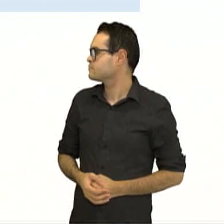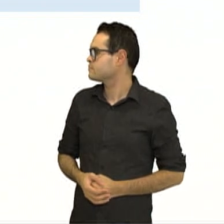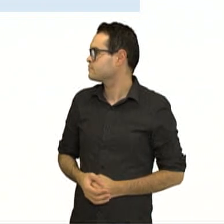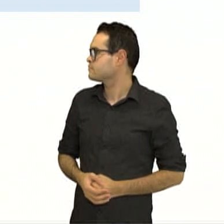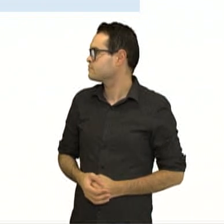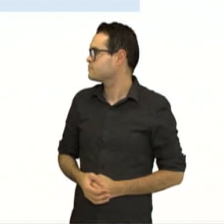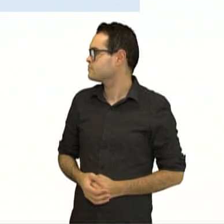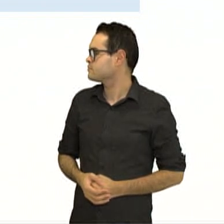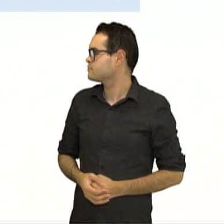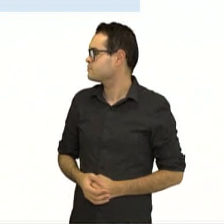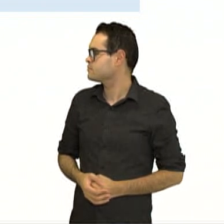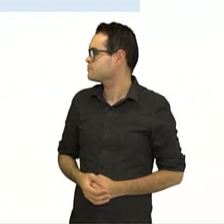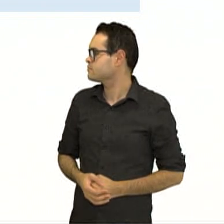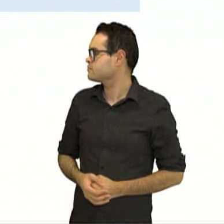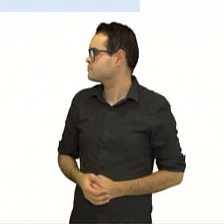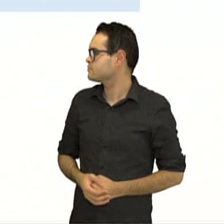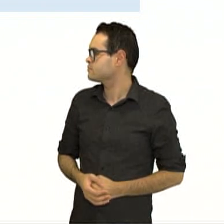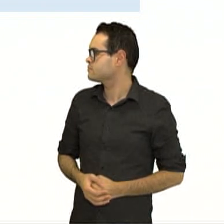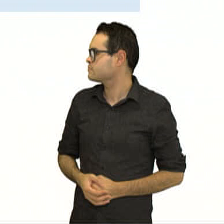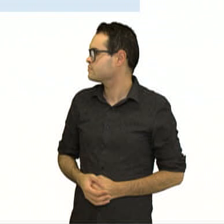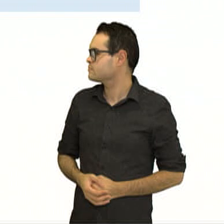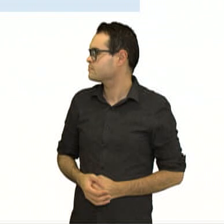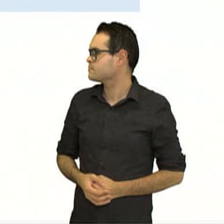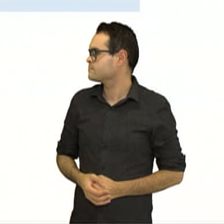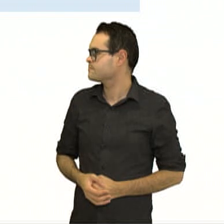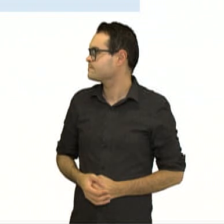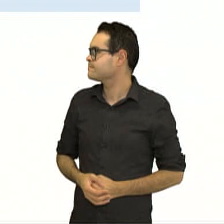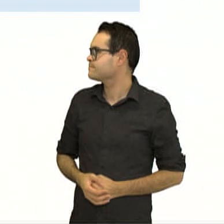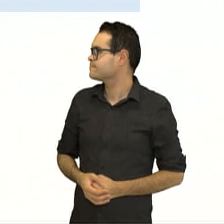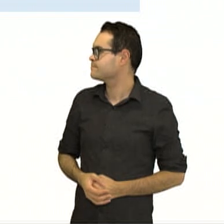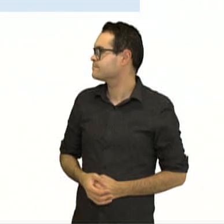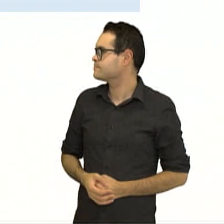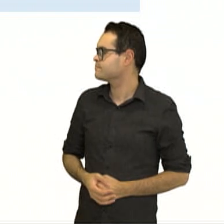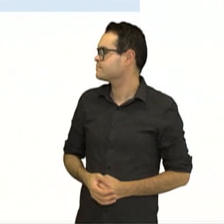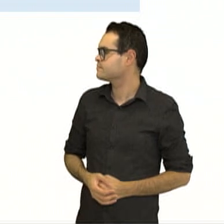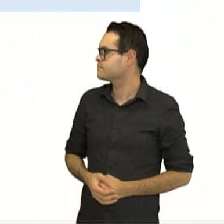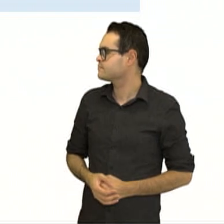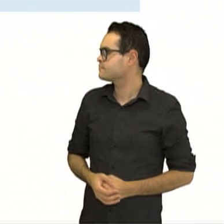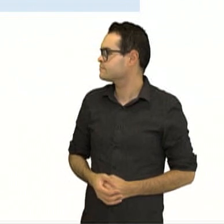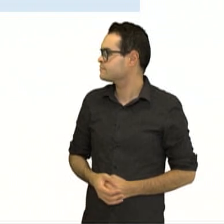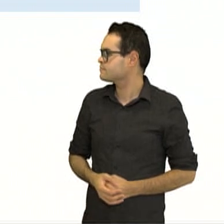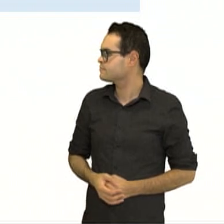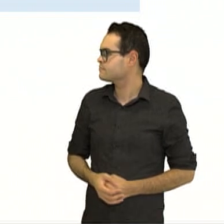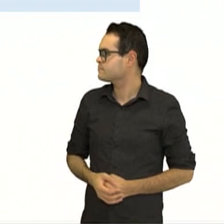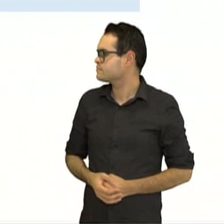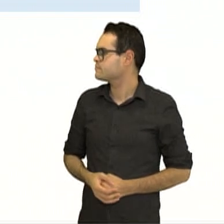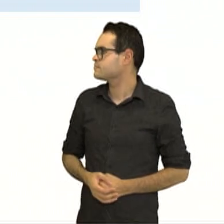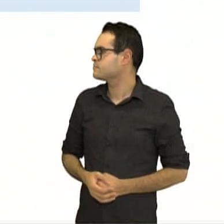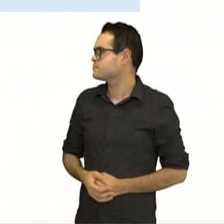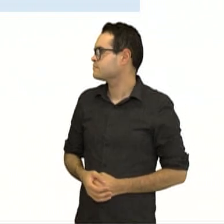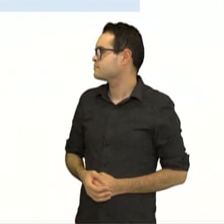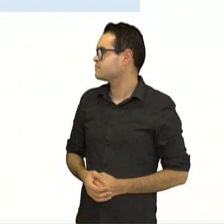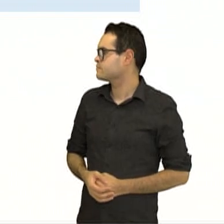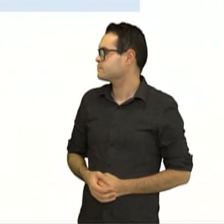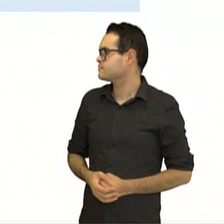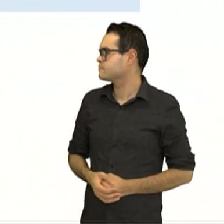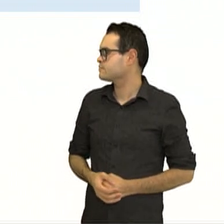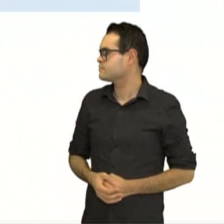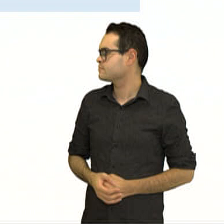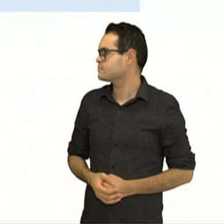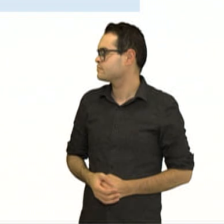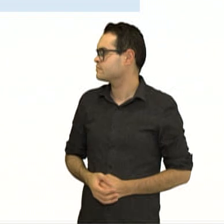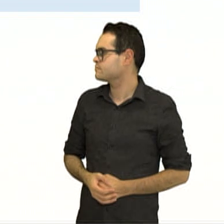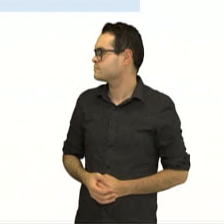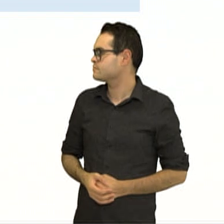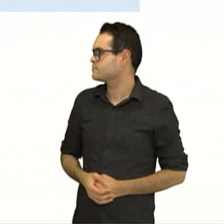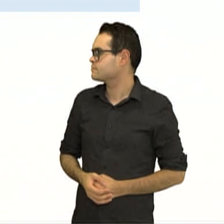think, oh God, everything is going down. Because what worries me sometimes is there's a bit of progress and there's a